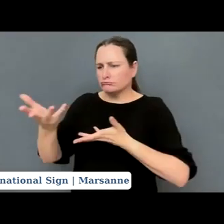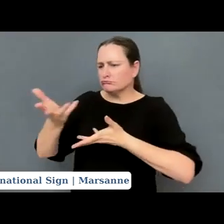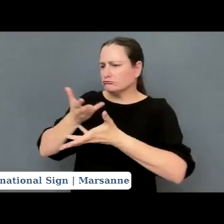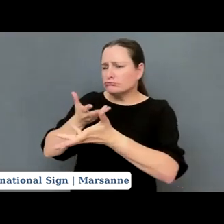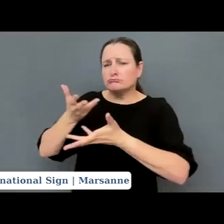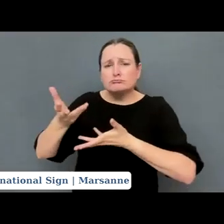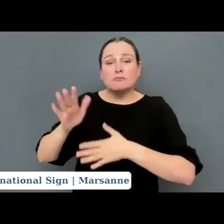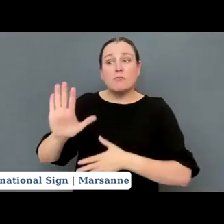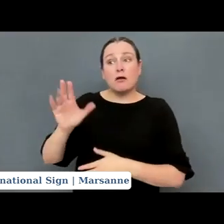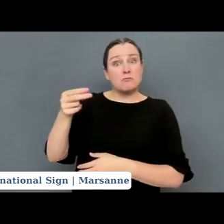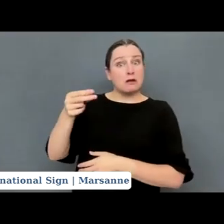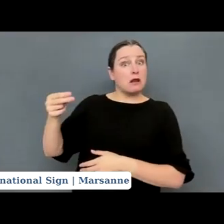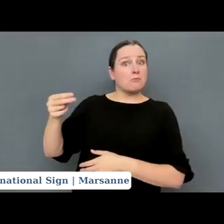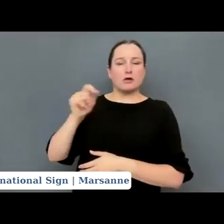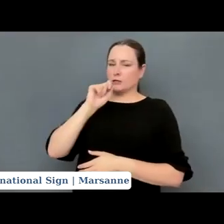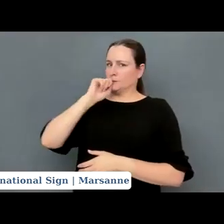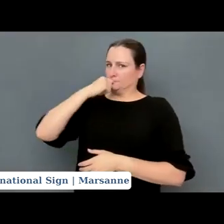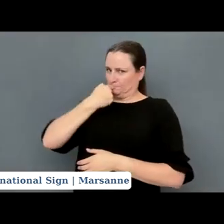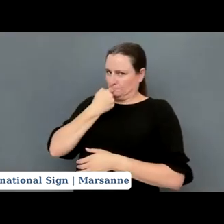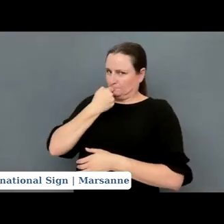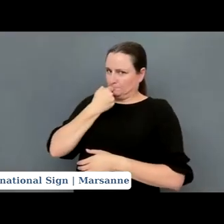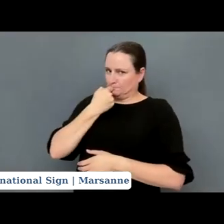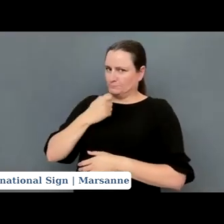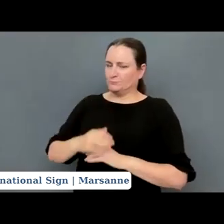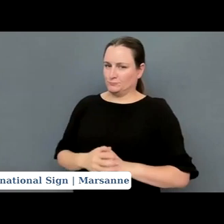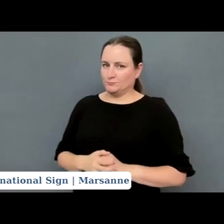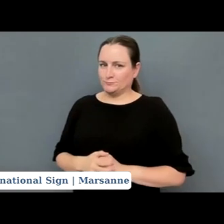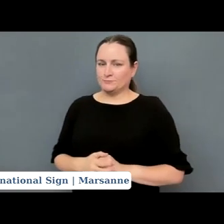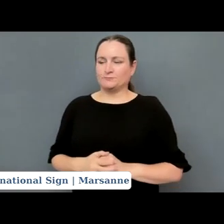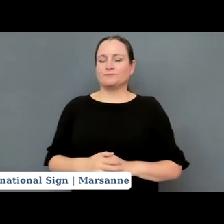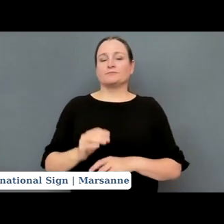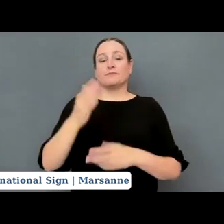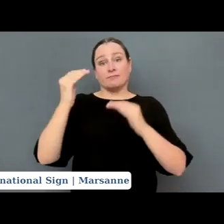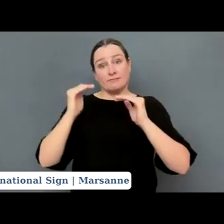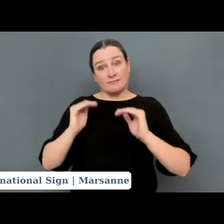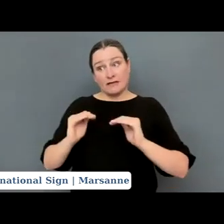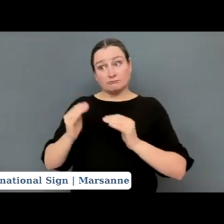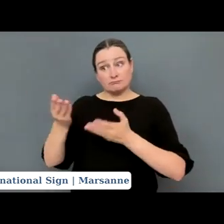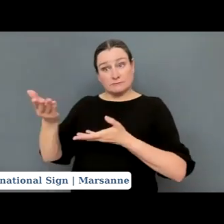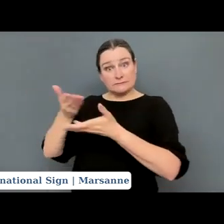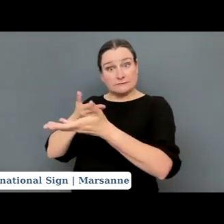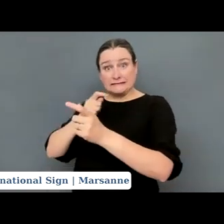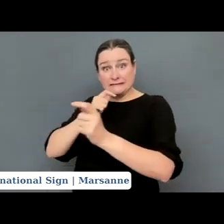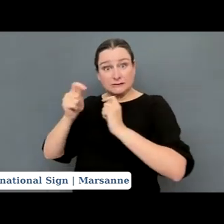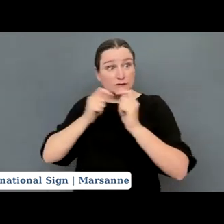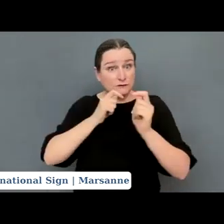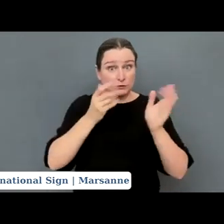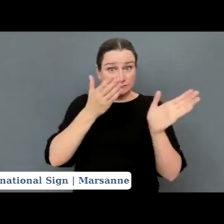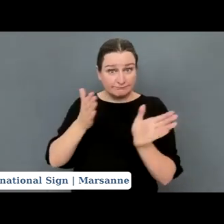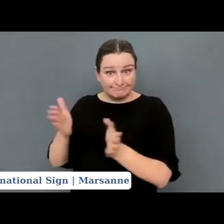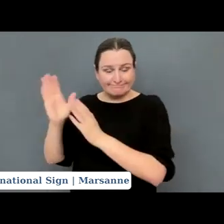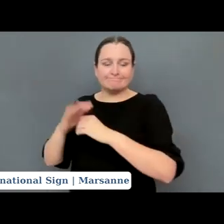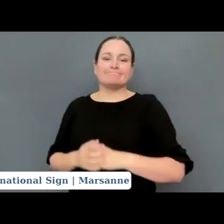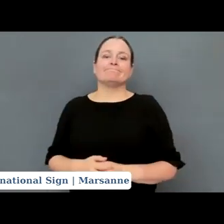we move on to the focus groups stage. In this stage, we invite